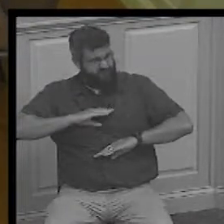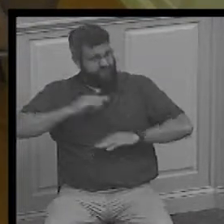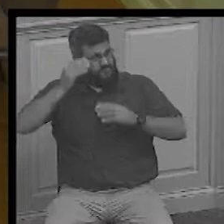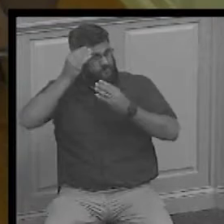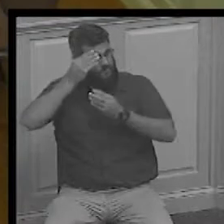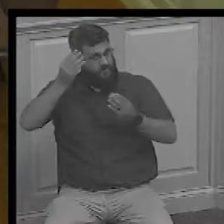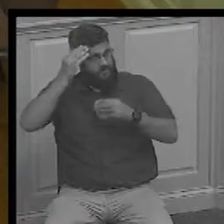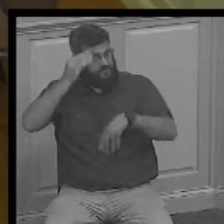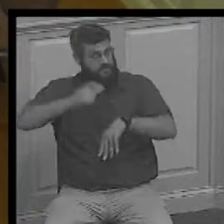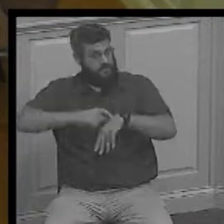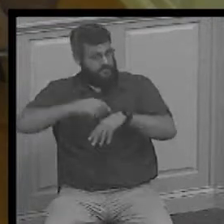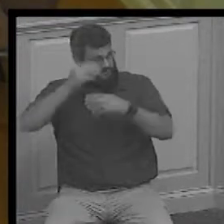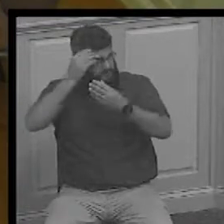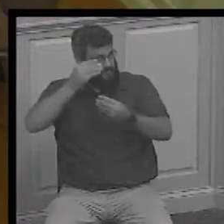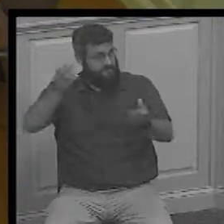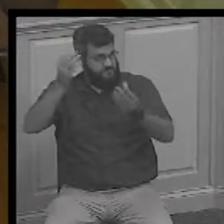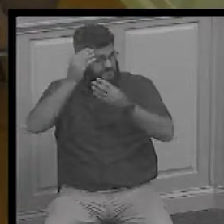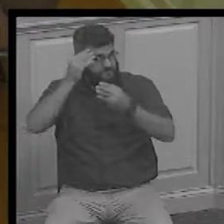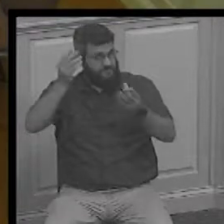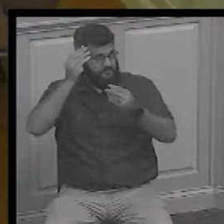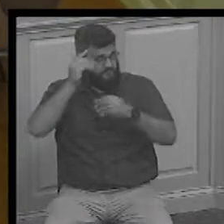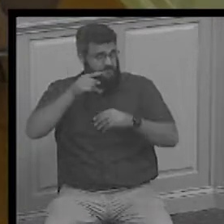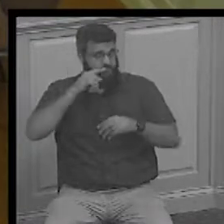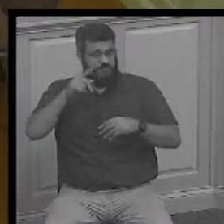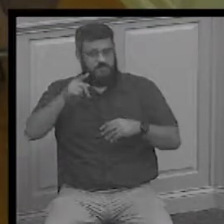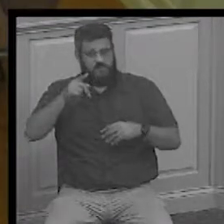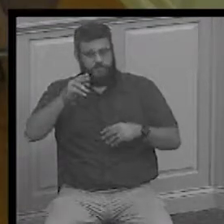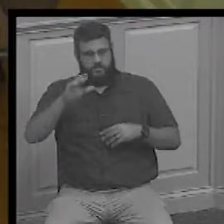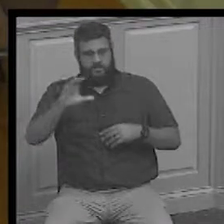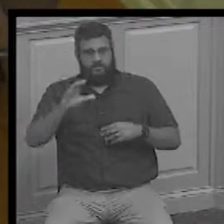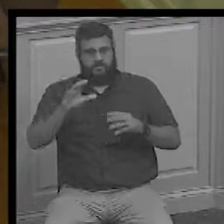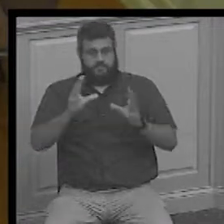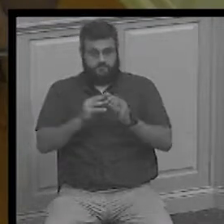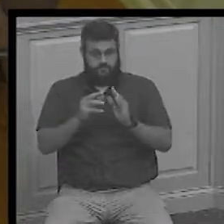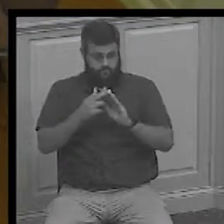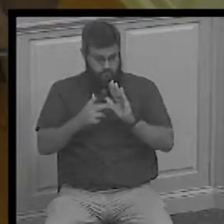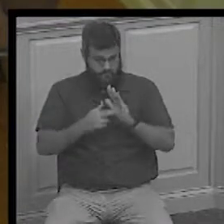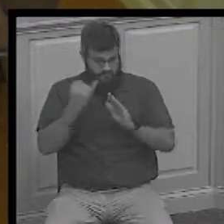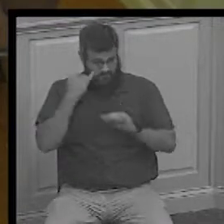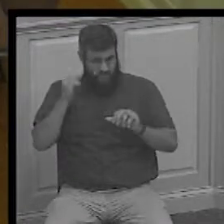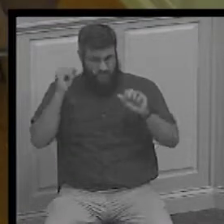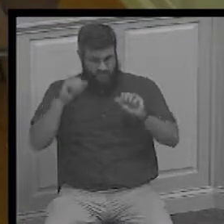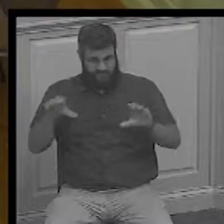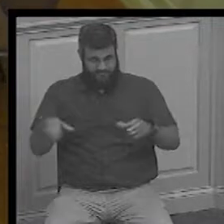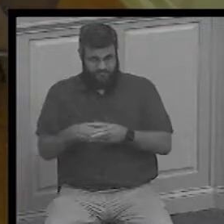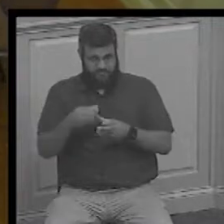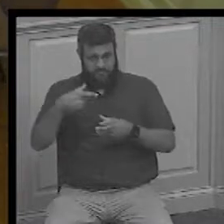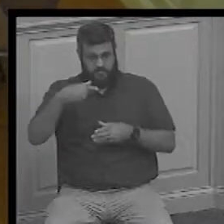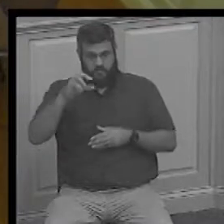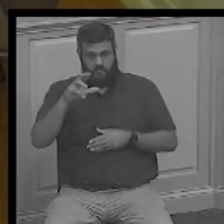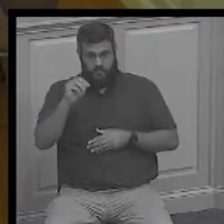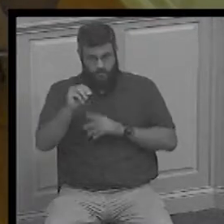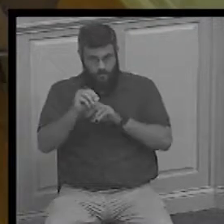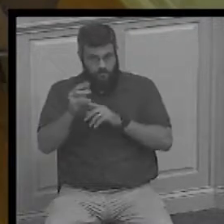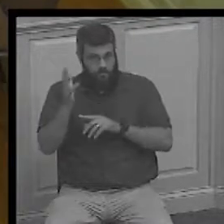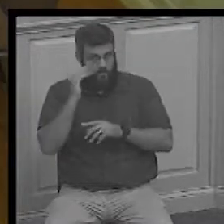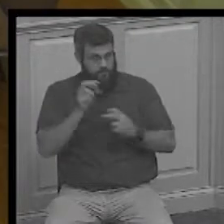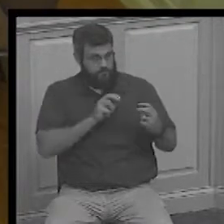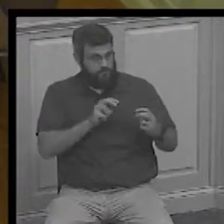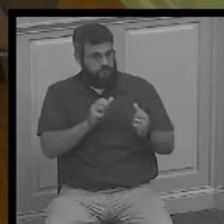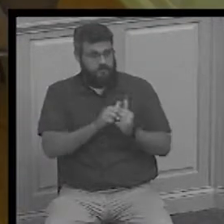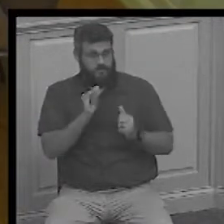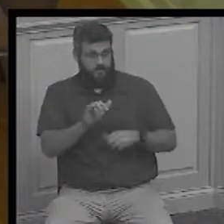notifications, the notice of a meeting, public meetings rules, if we could get a quorum together, we'd meet with that business and try to get them